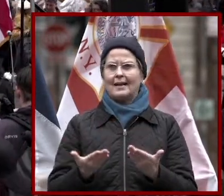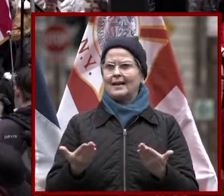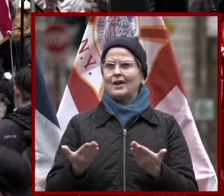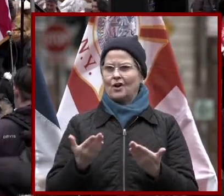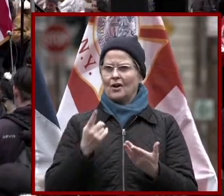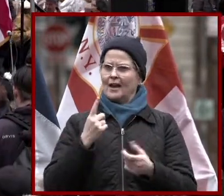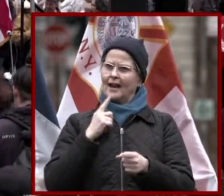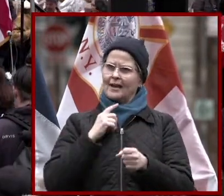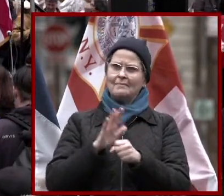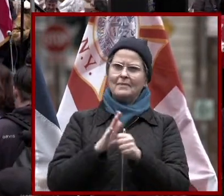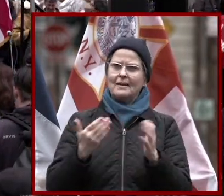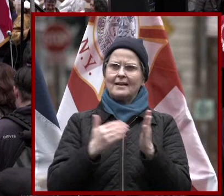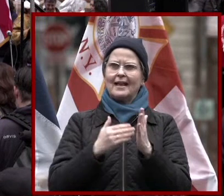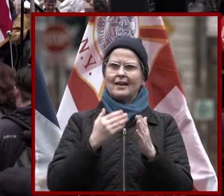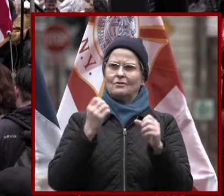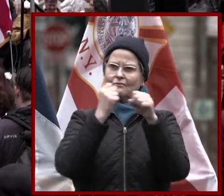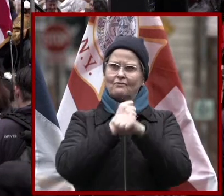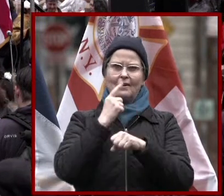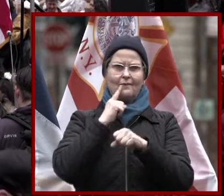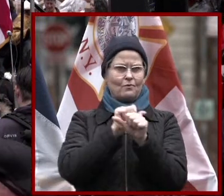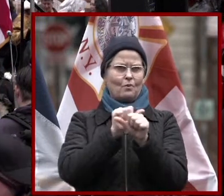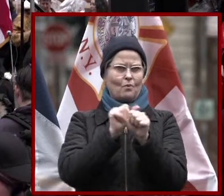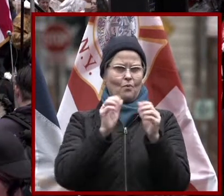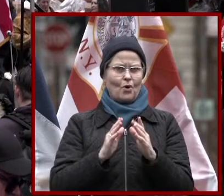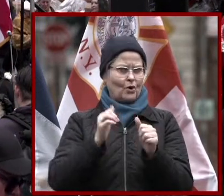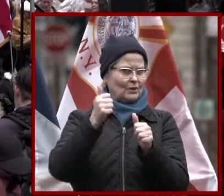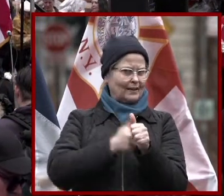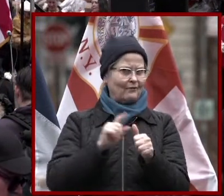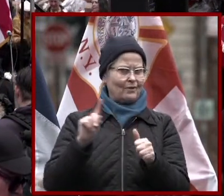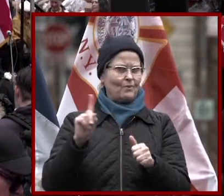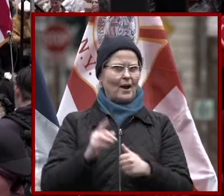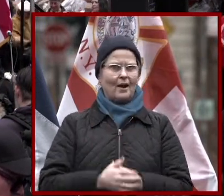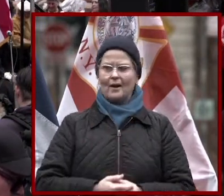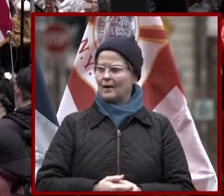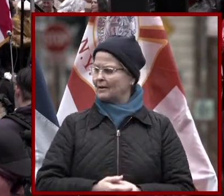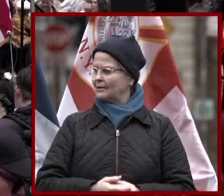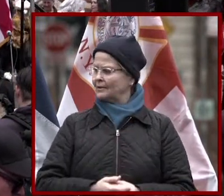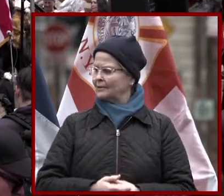for workers everywhere. Now it's my profound honor to